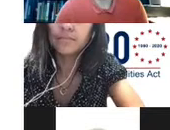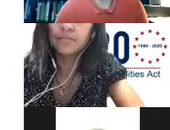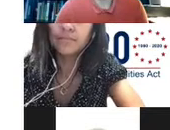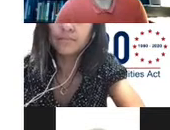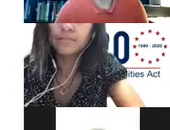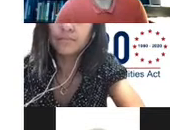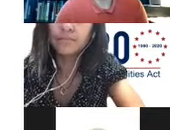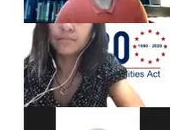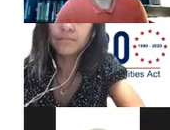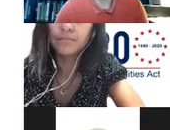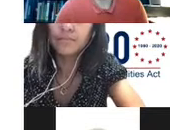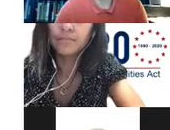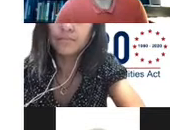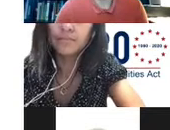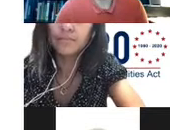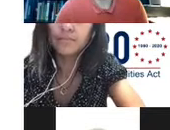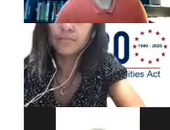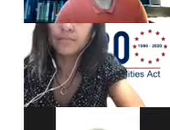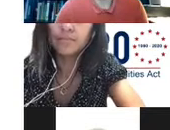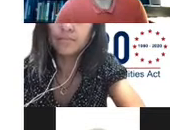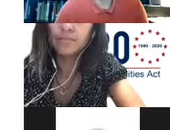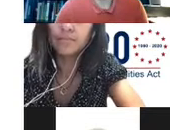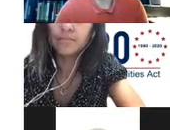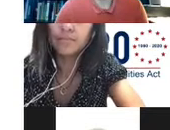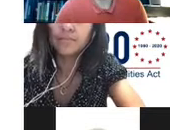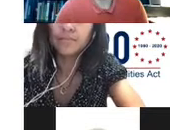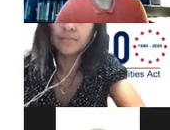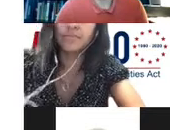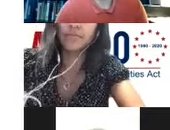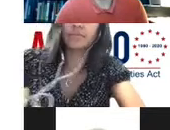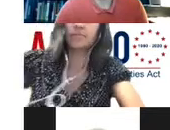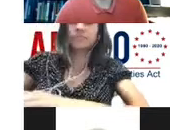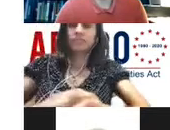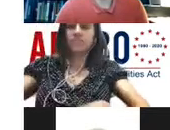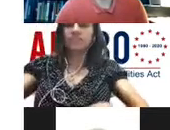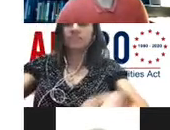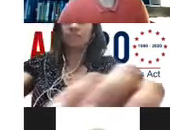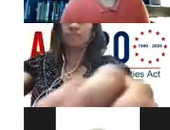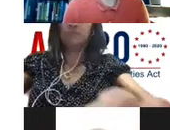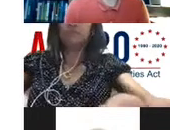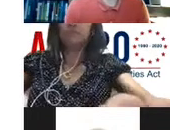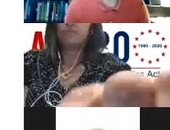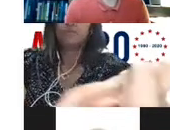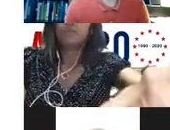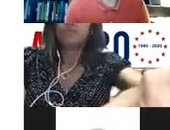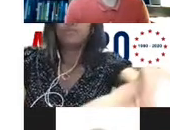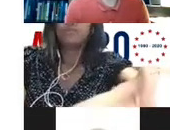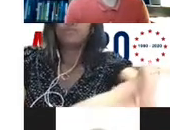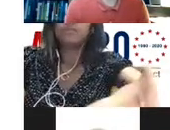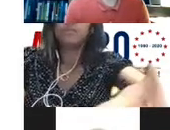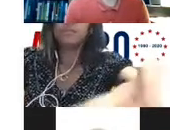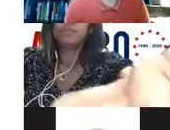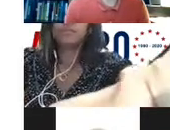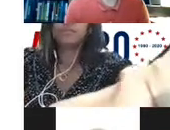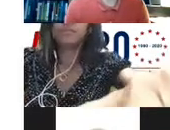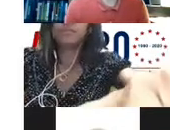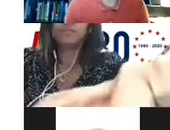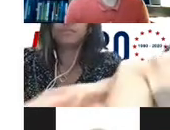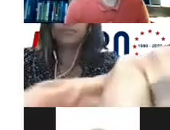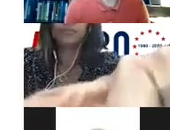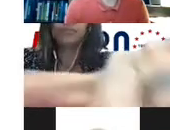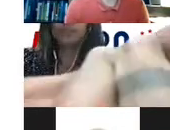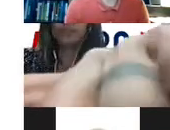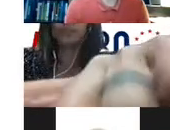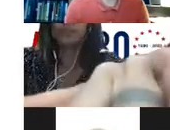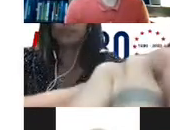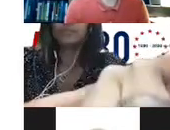join a meeting, our name shows up differently than how we want it to be, okay? So what you can do is go up to the top and find yourself. So I'm going to